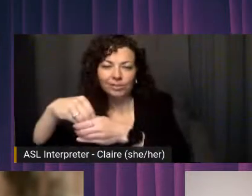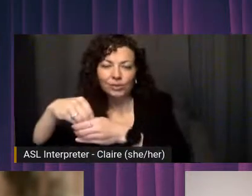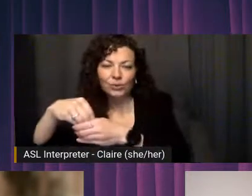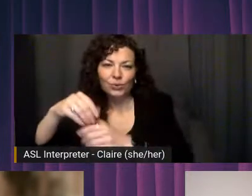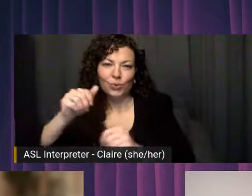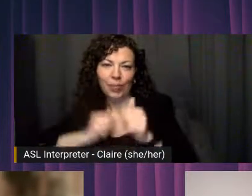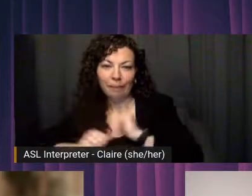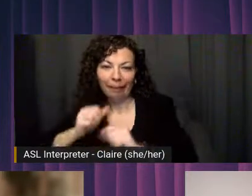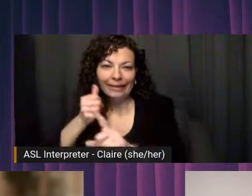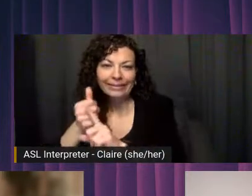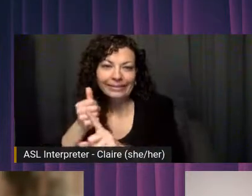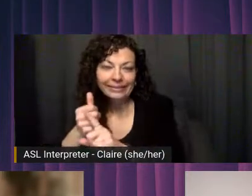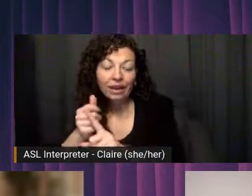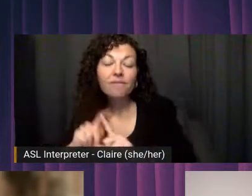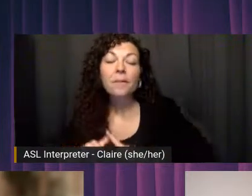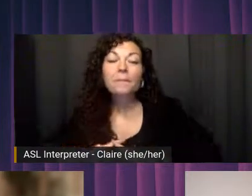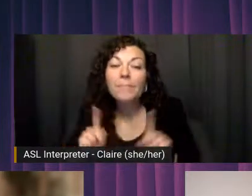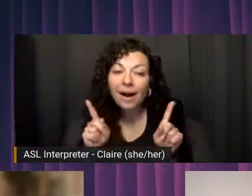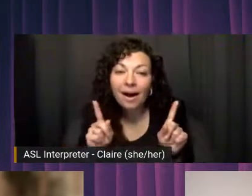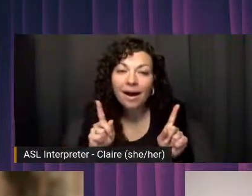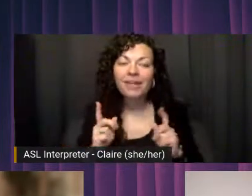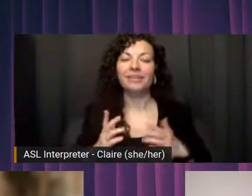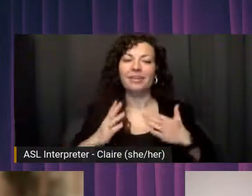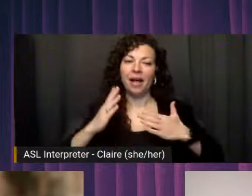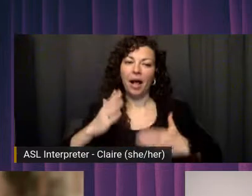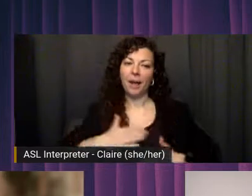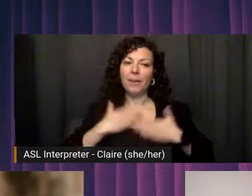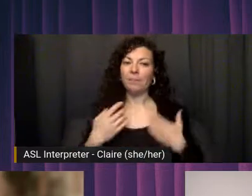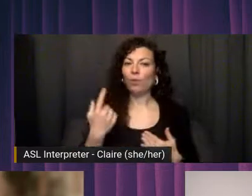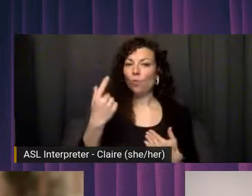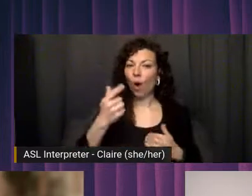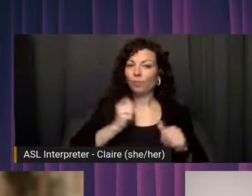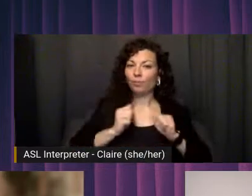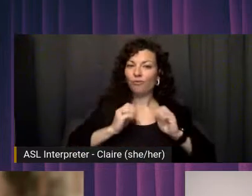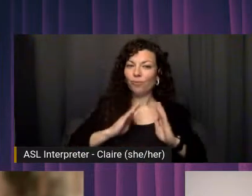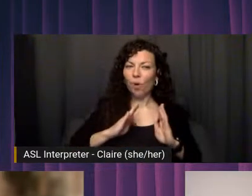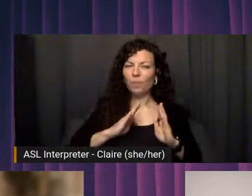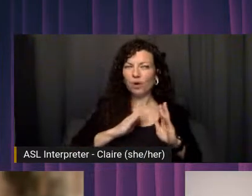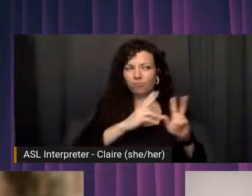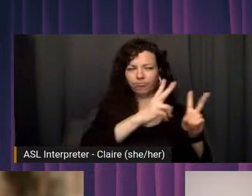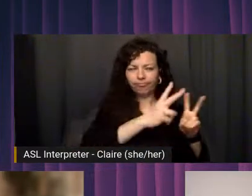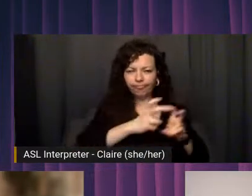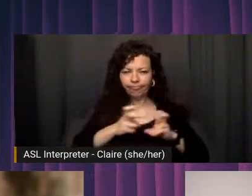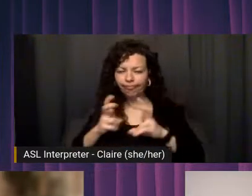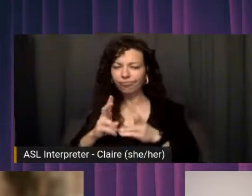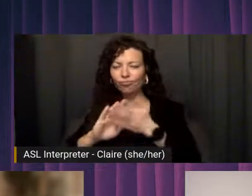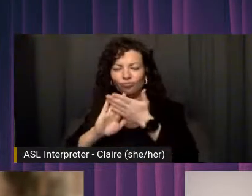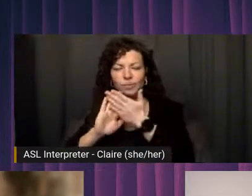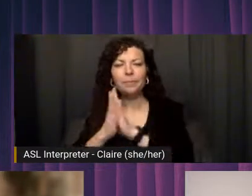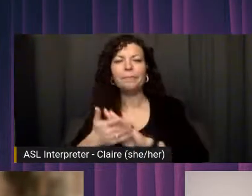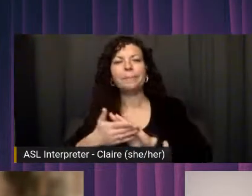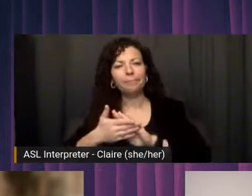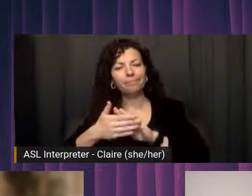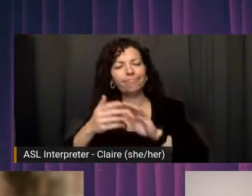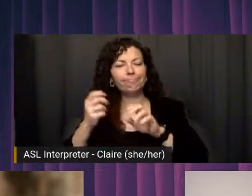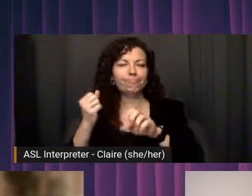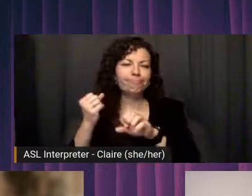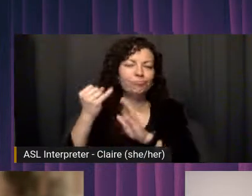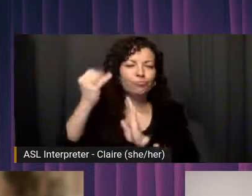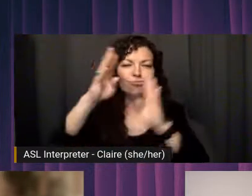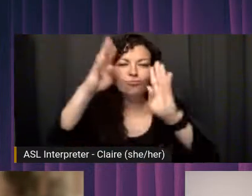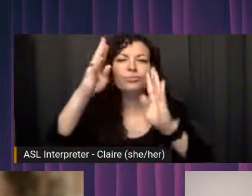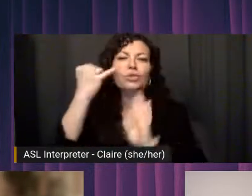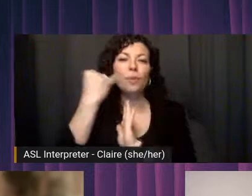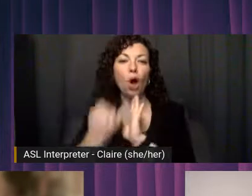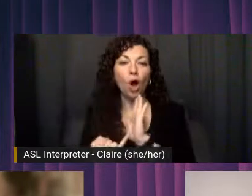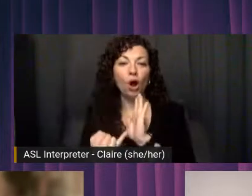was able to create some art using Murray's story. And for those who've never heard of Murray